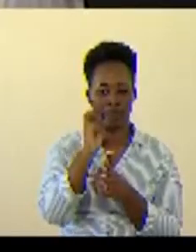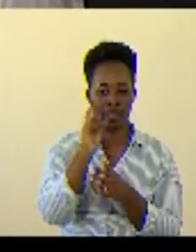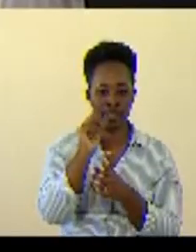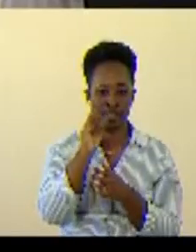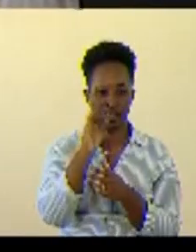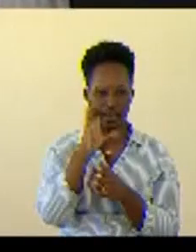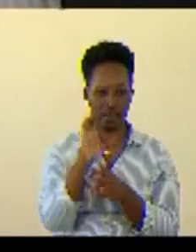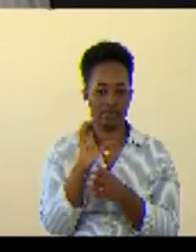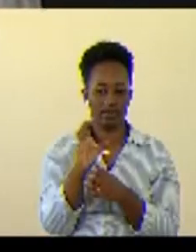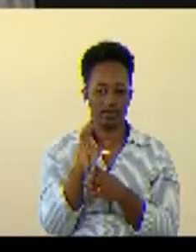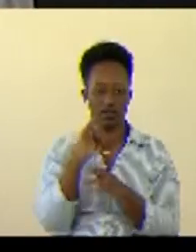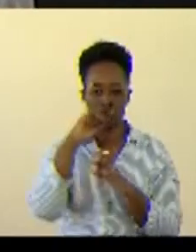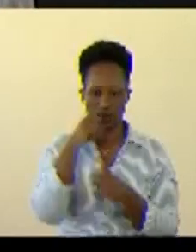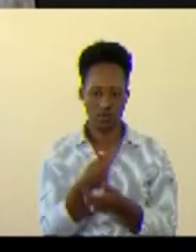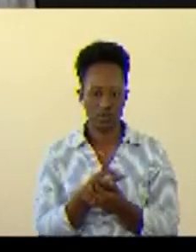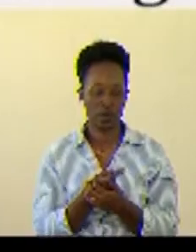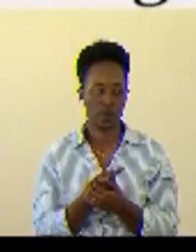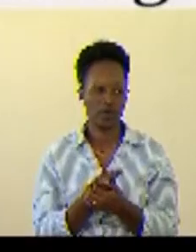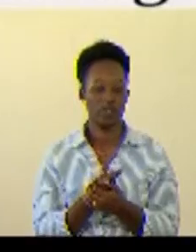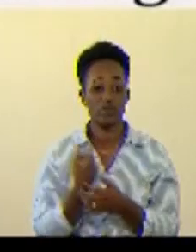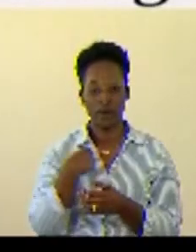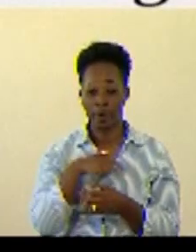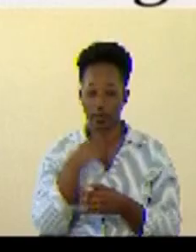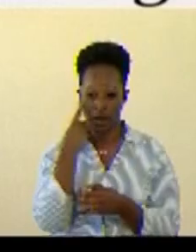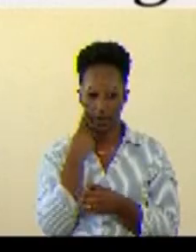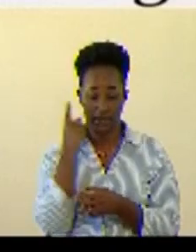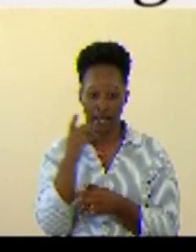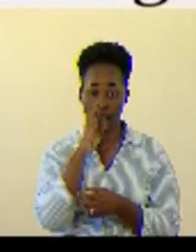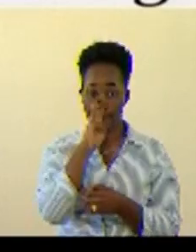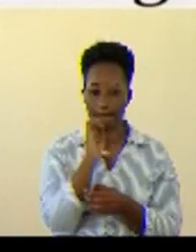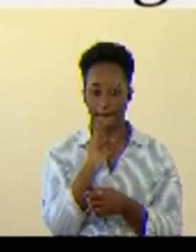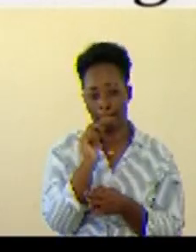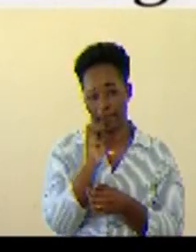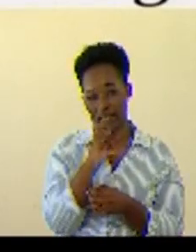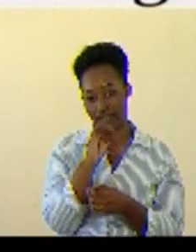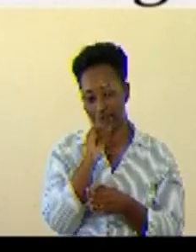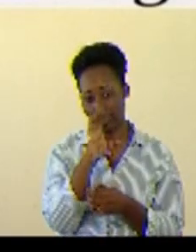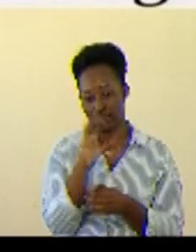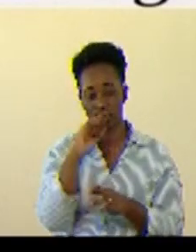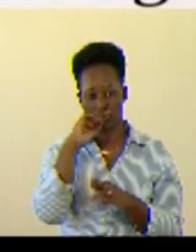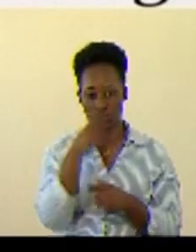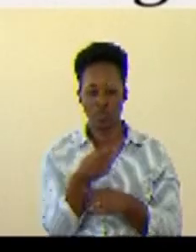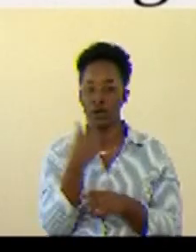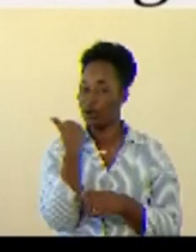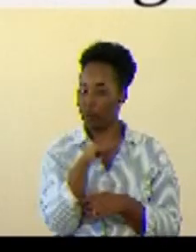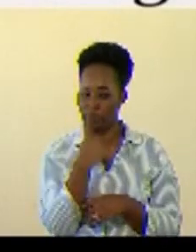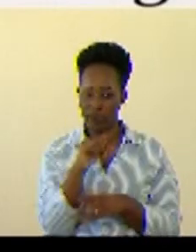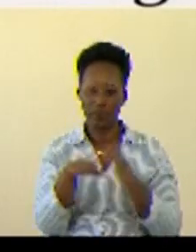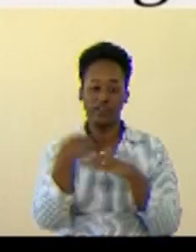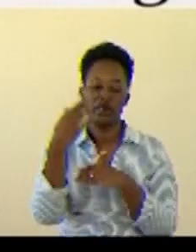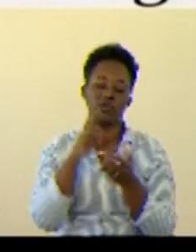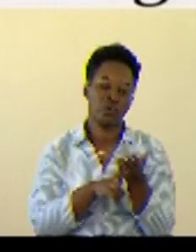which is called Bendix solution. We have seen that the Bendix solution is a blue reagent. We are going to use the test